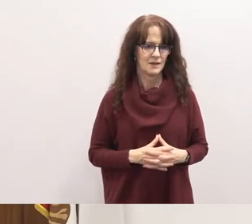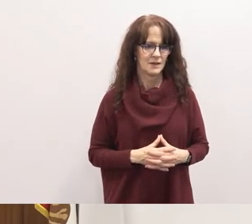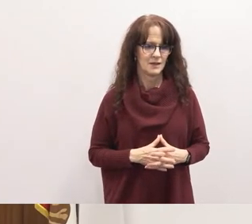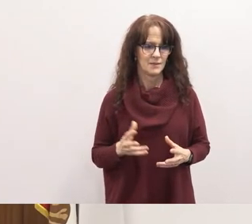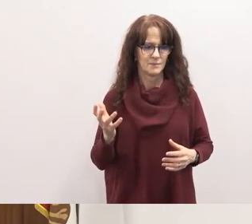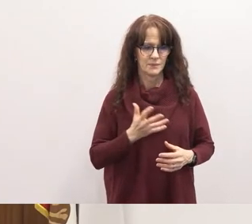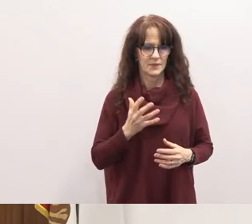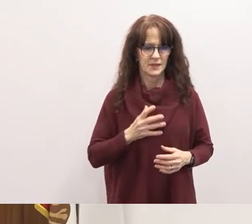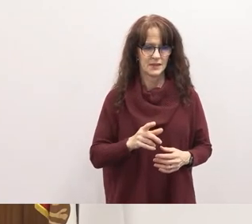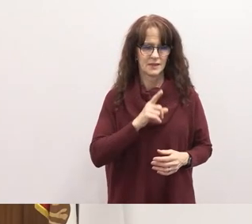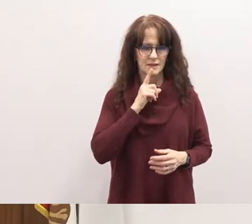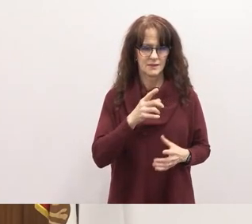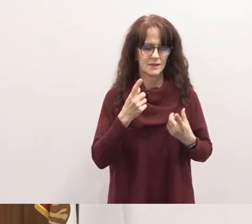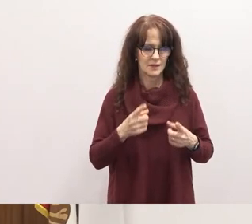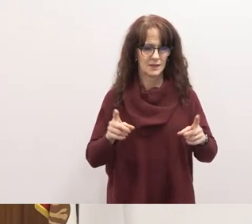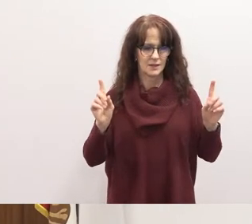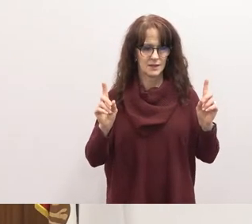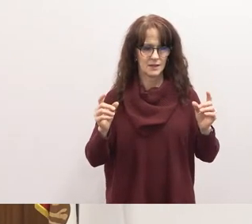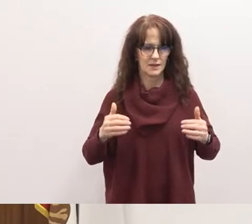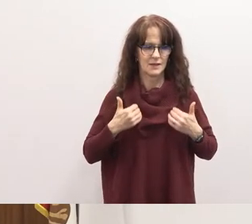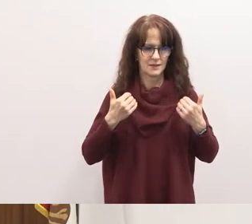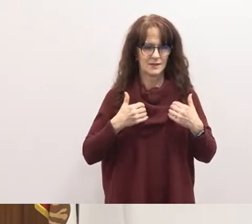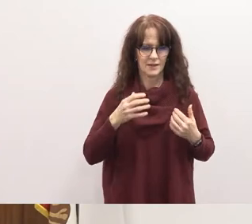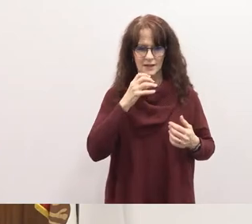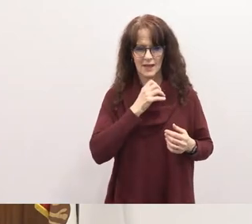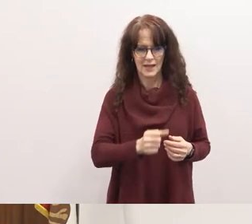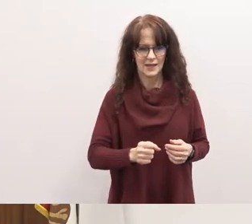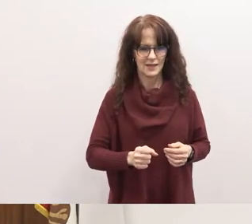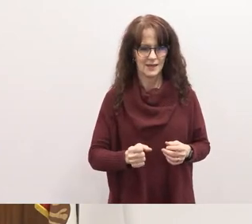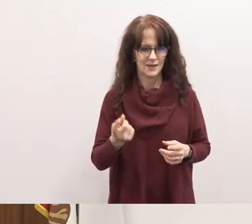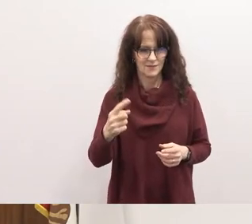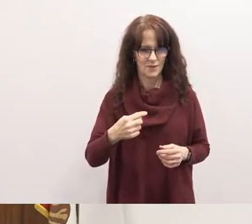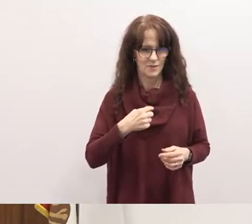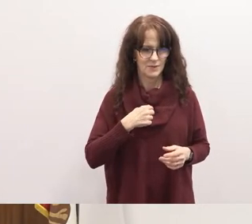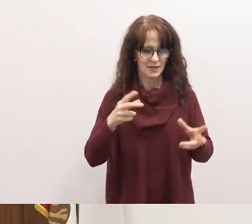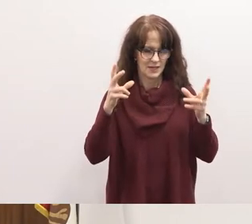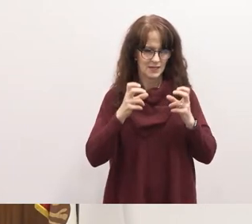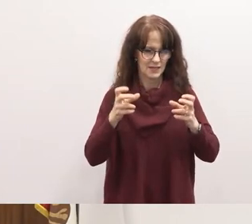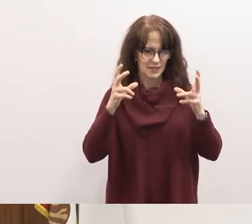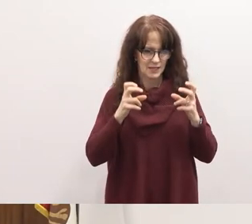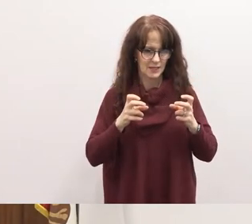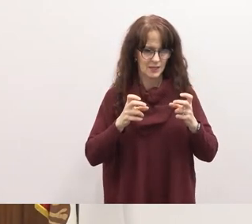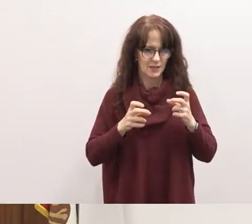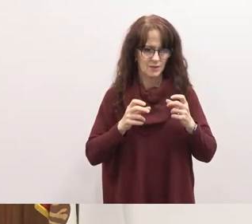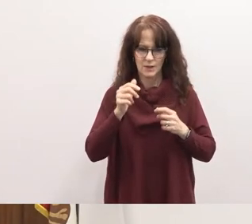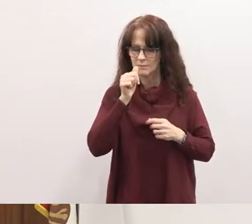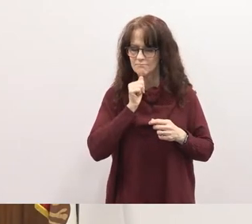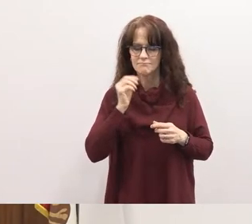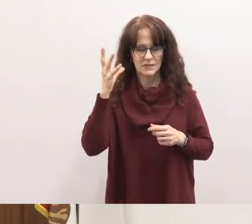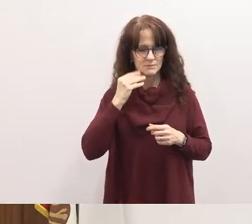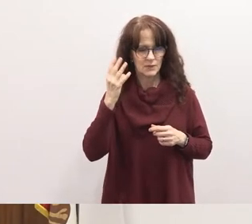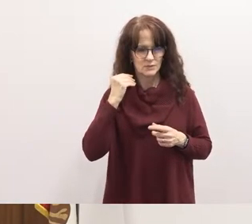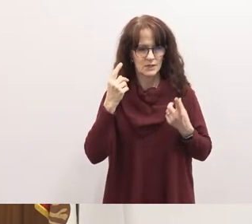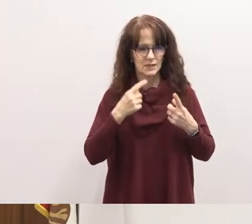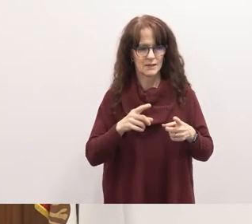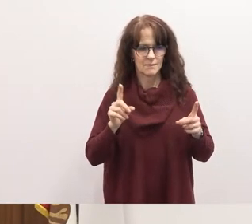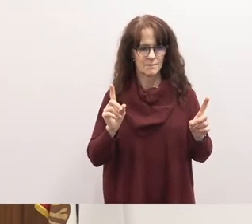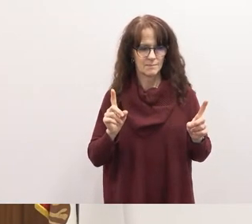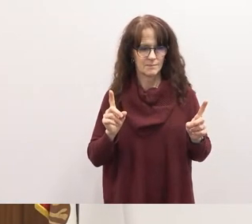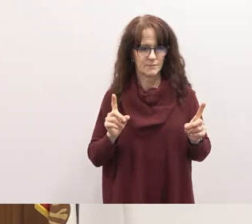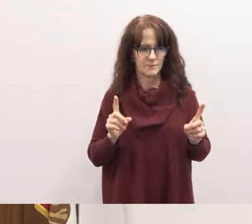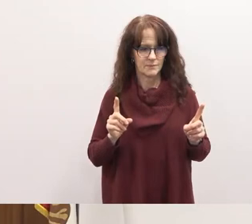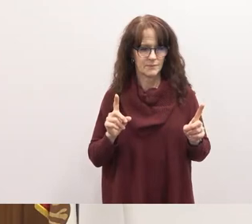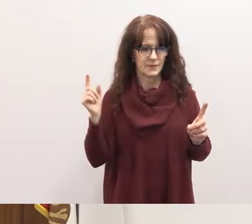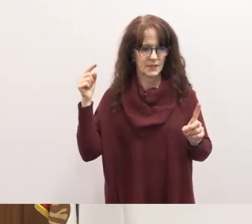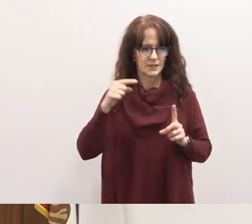Wow, you're so accomplished at such a young age. To me, listening to what you have been through and what you have accomplished